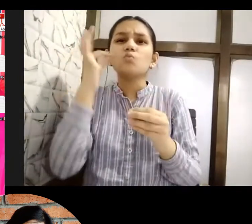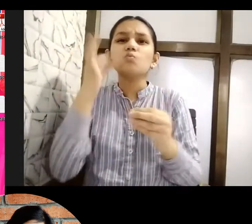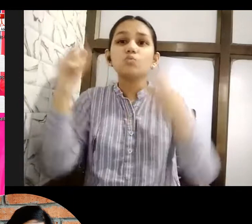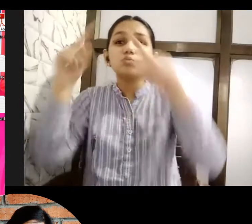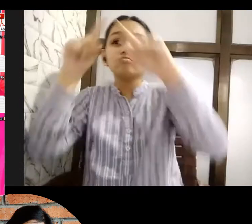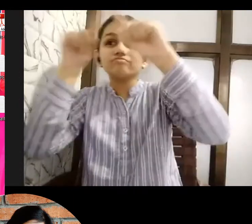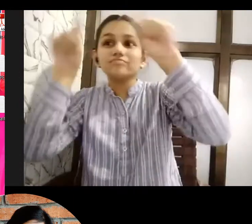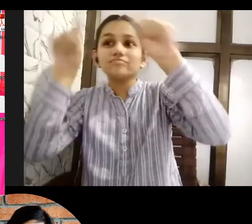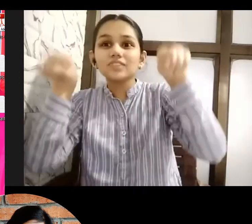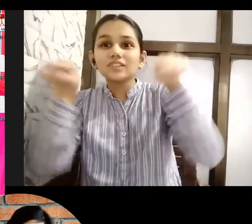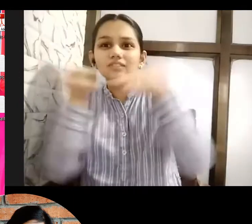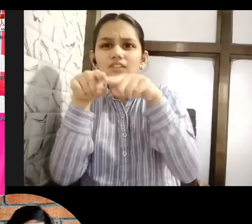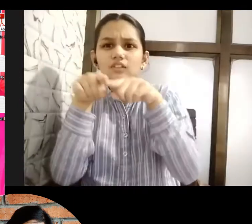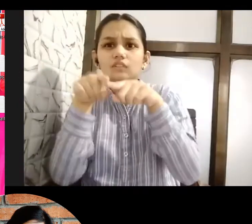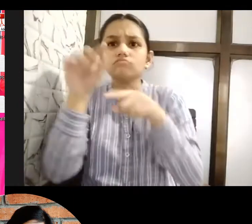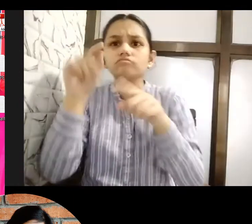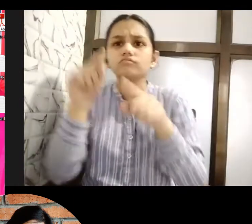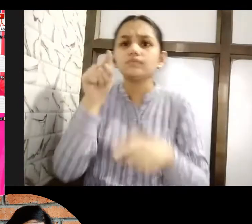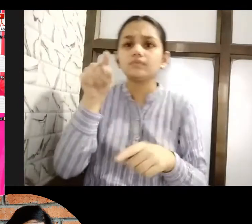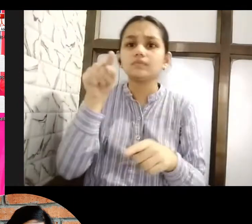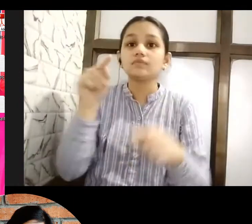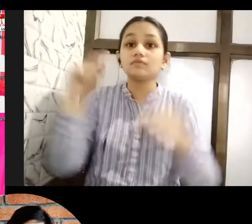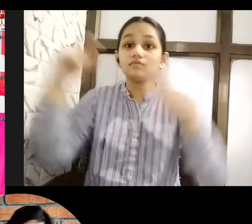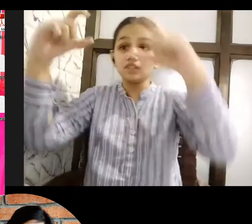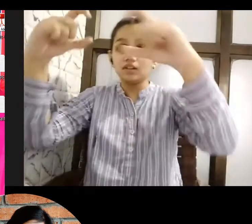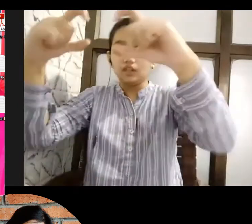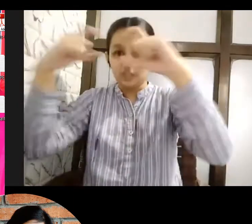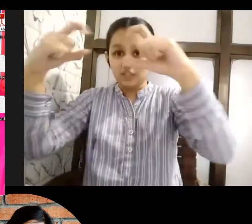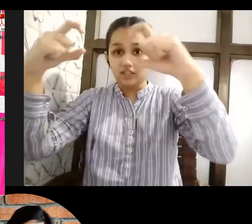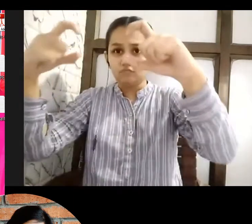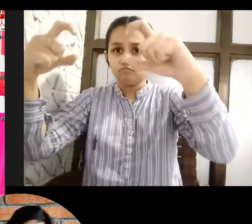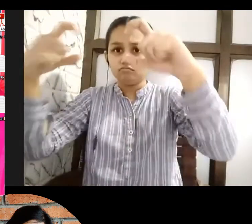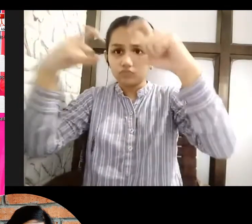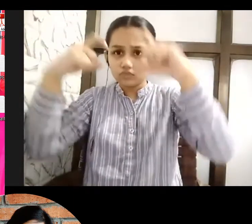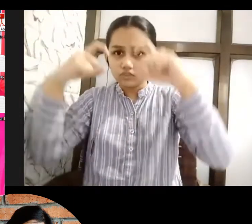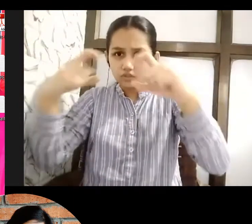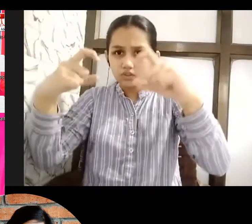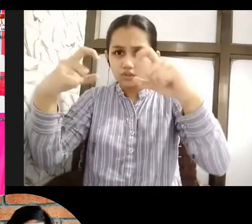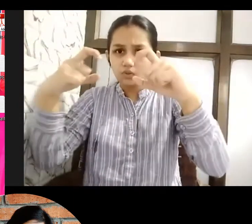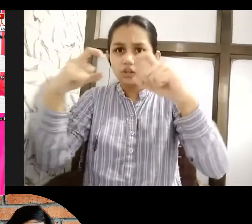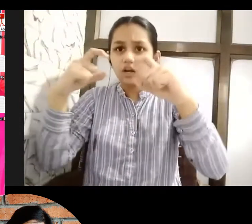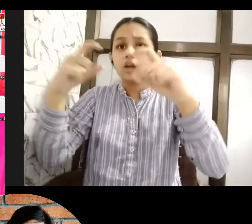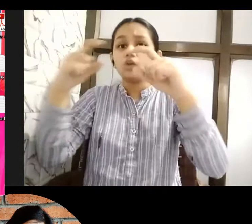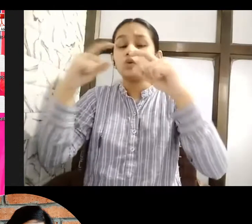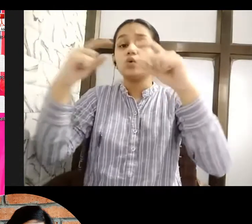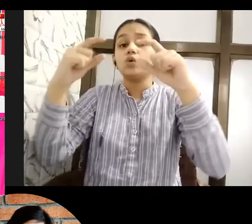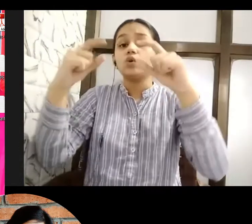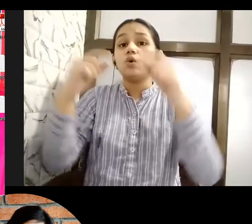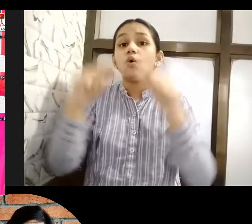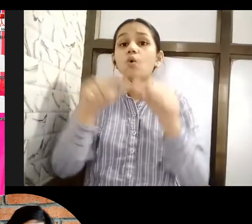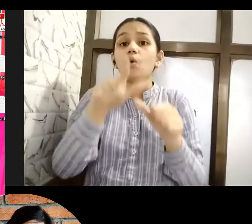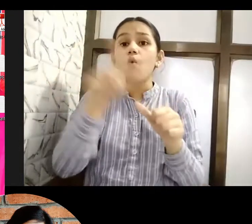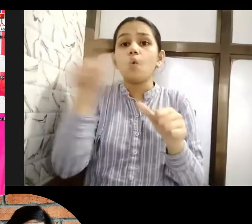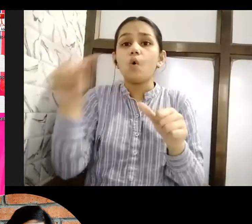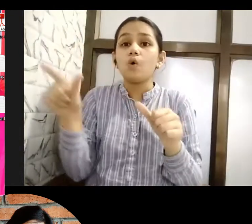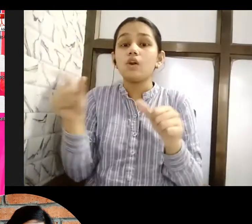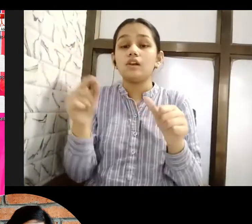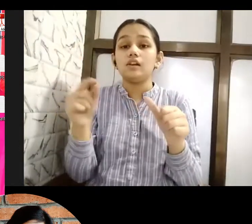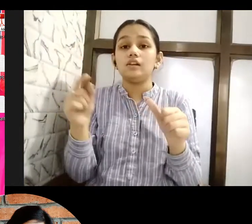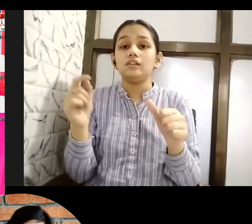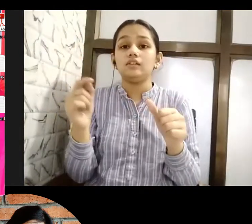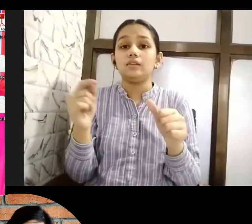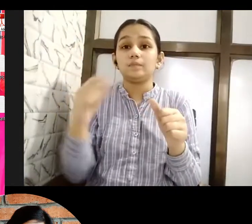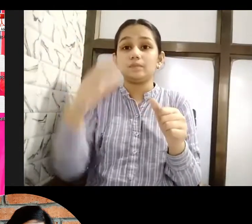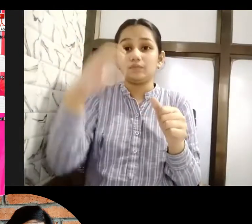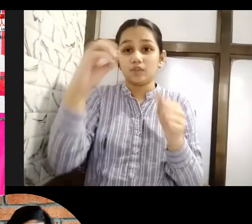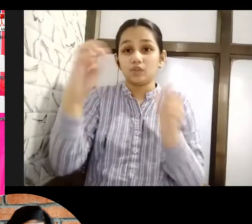Correct? When I select this text below here, I will get all the commands which are related